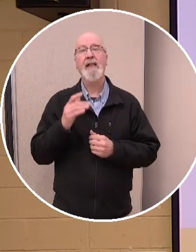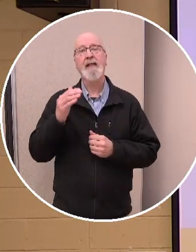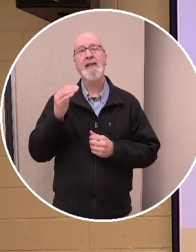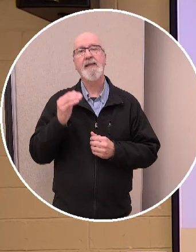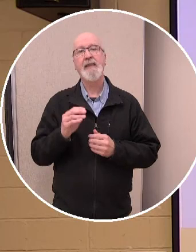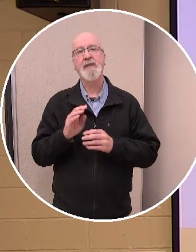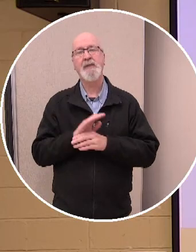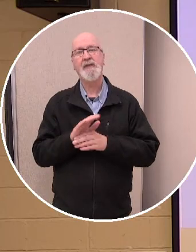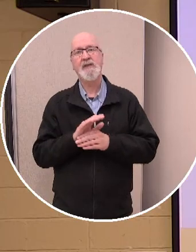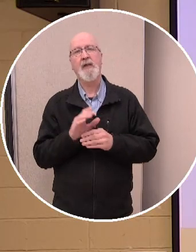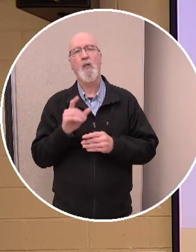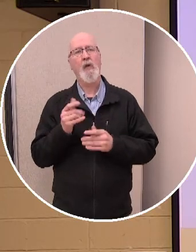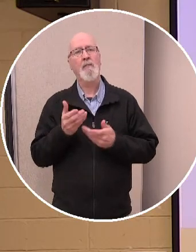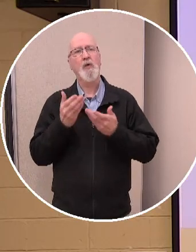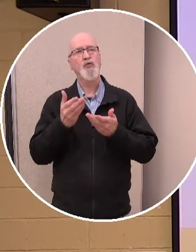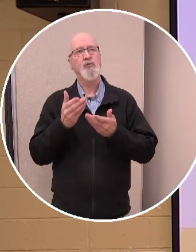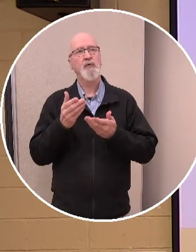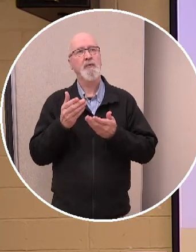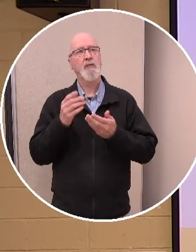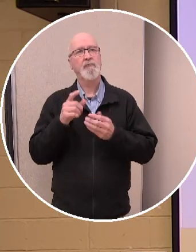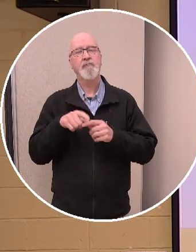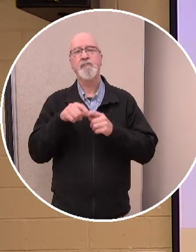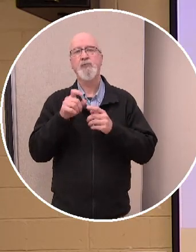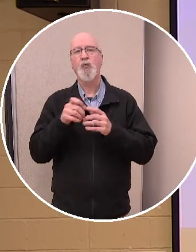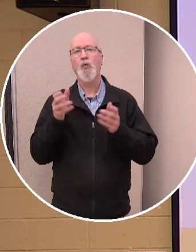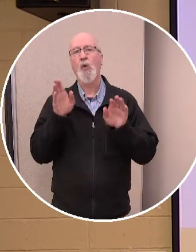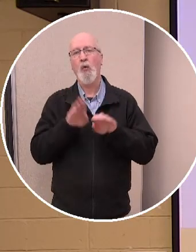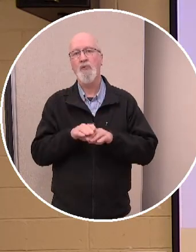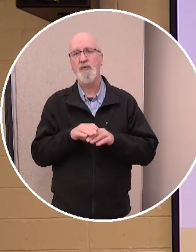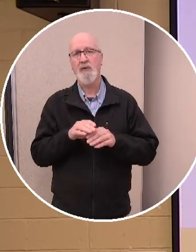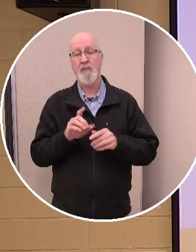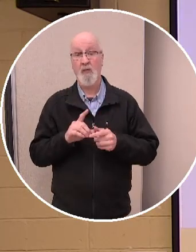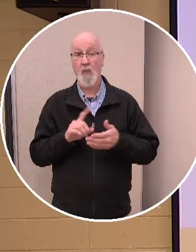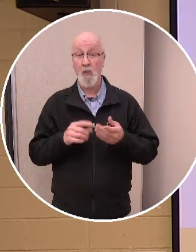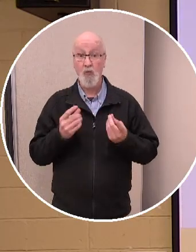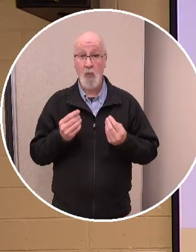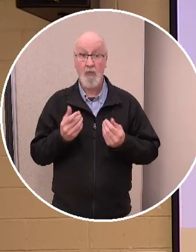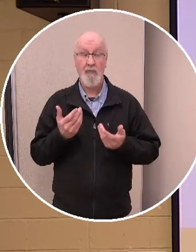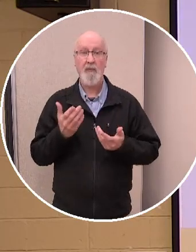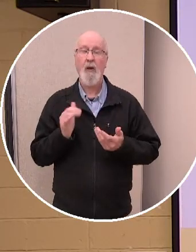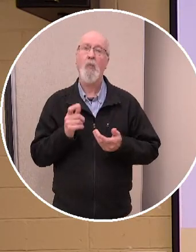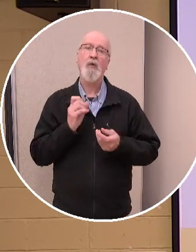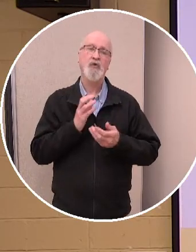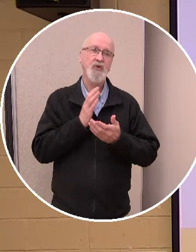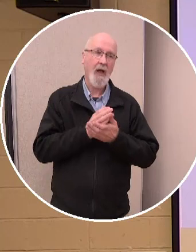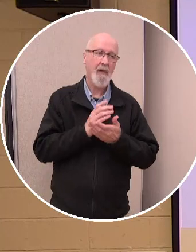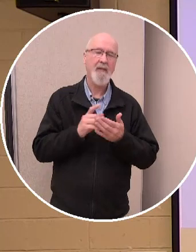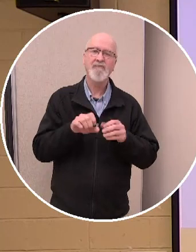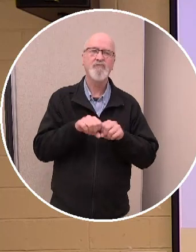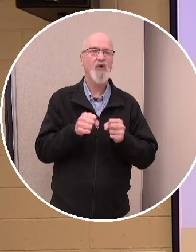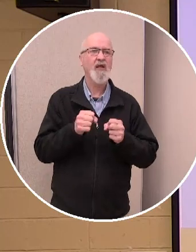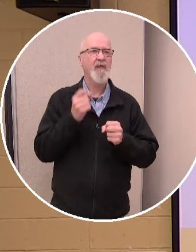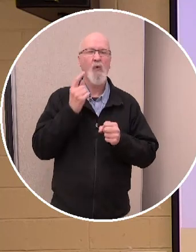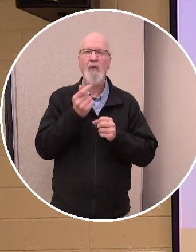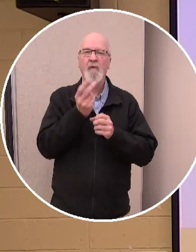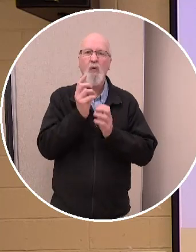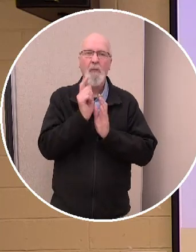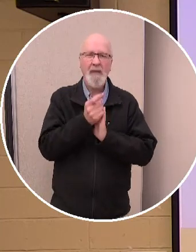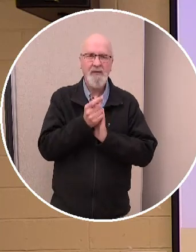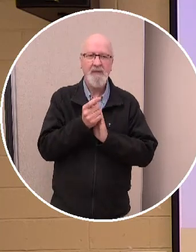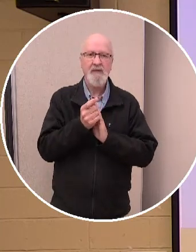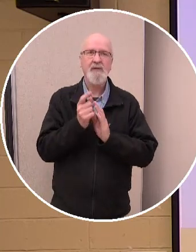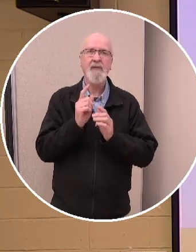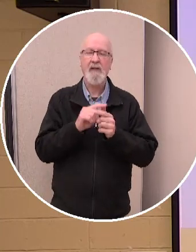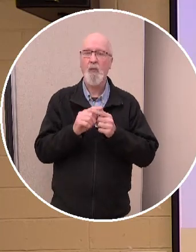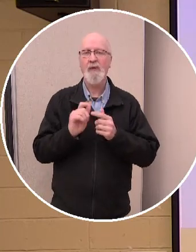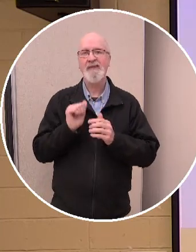is going to be a motion to adjourn to closed. And what we do at this stage is we'll stop and take a break for a few minutes while we get all